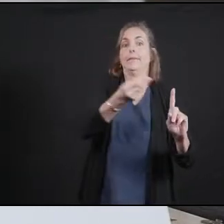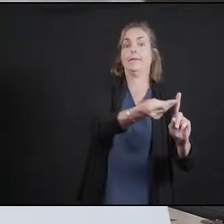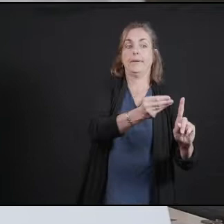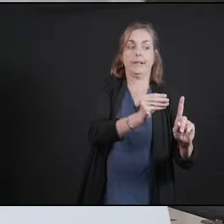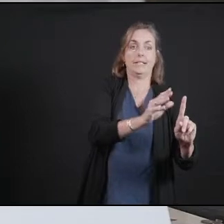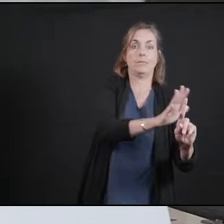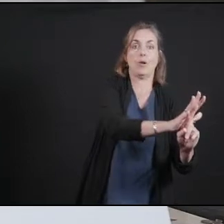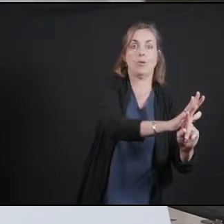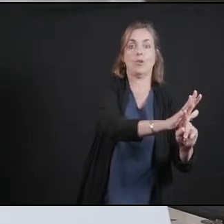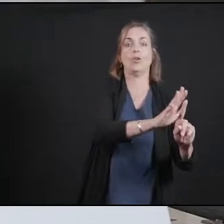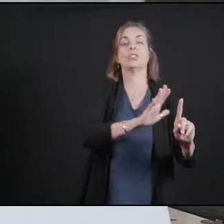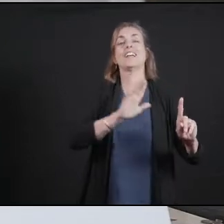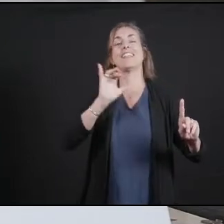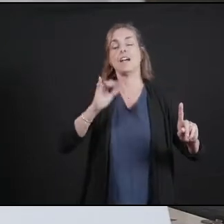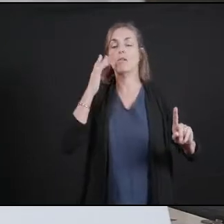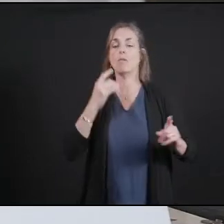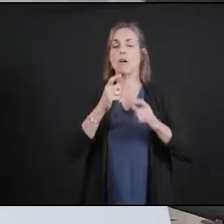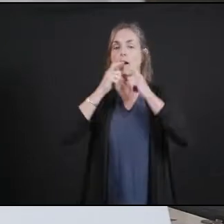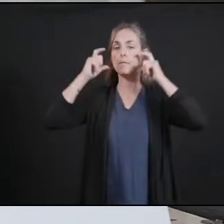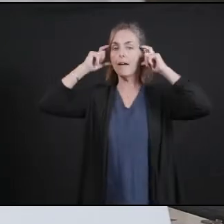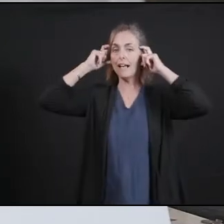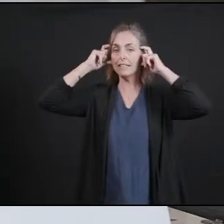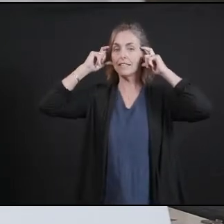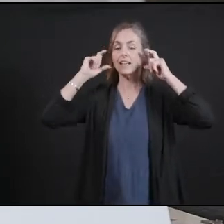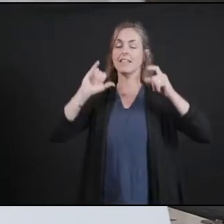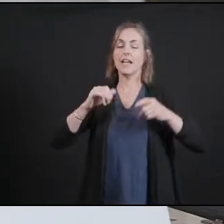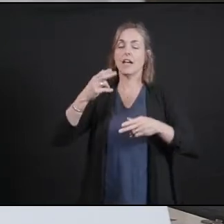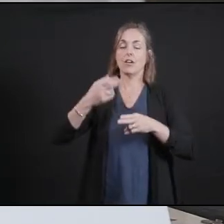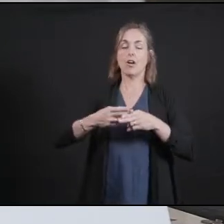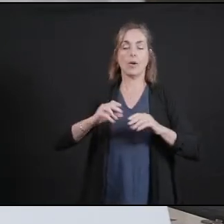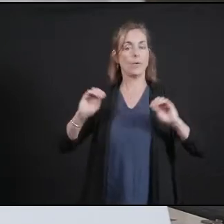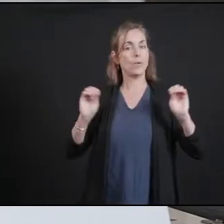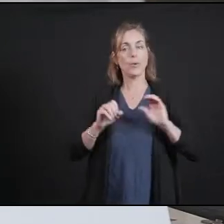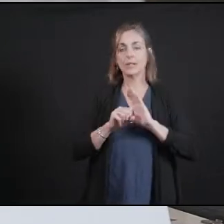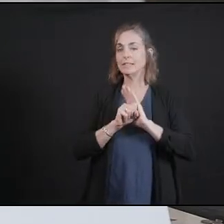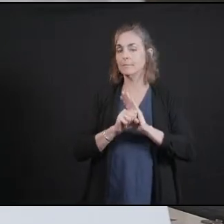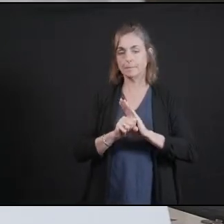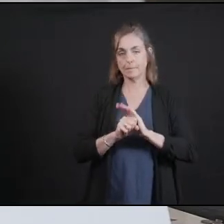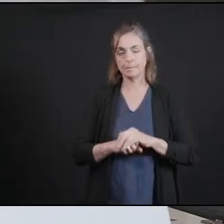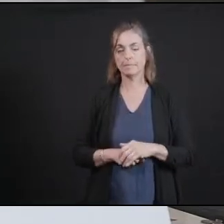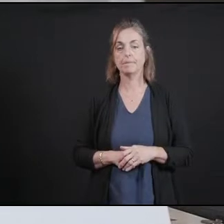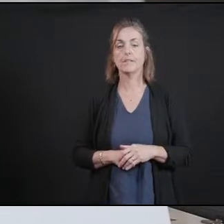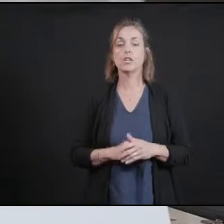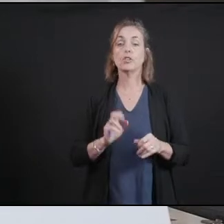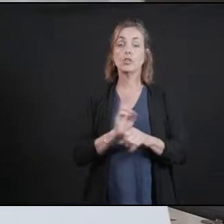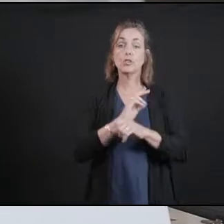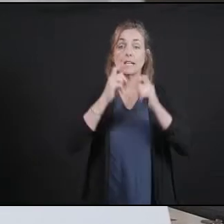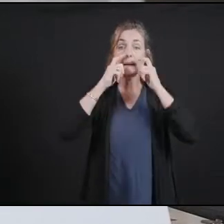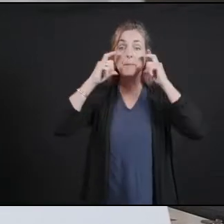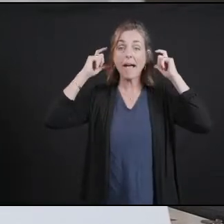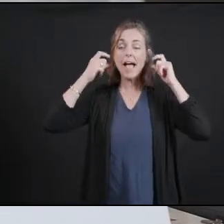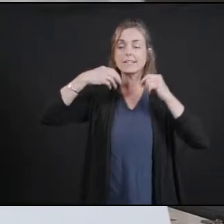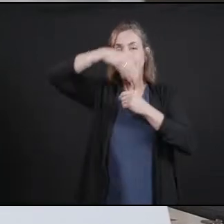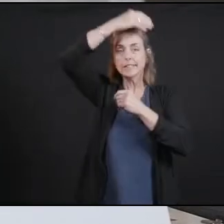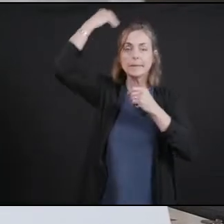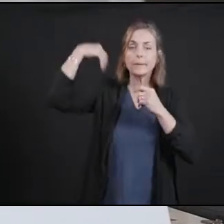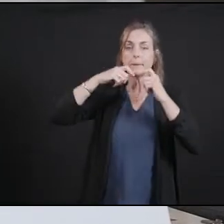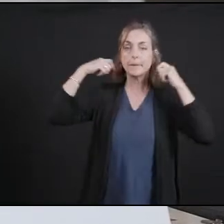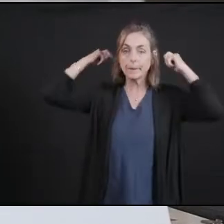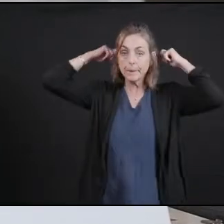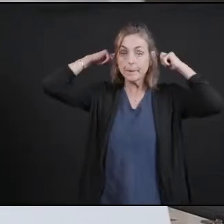pharmacy, especially in areas of significant community spread. The purpose of the new CDC recommendation is to slow